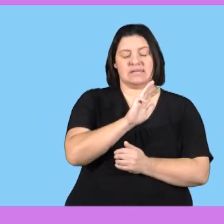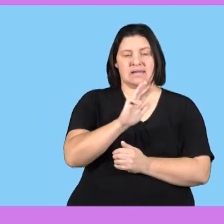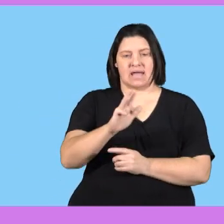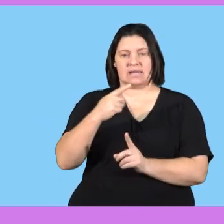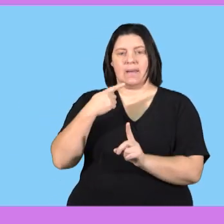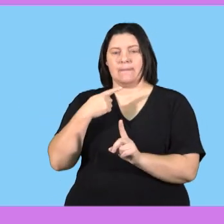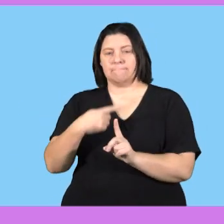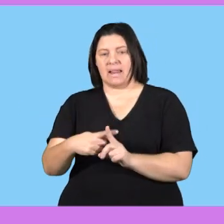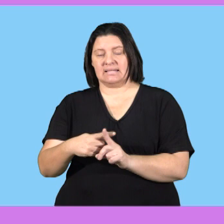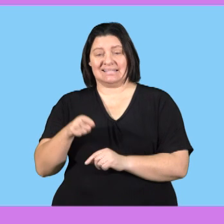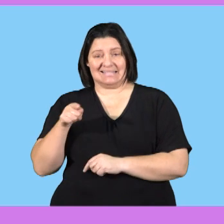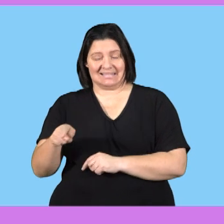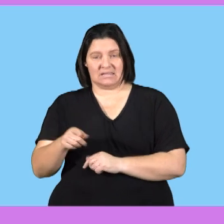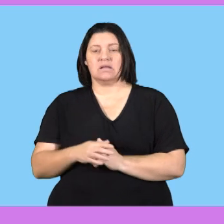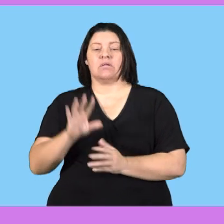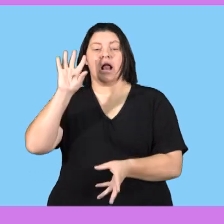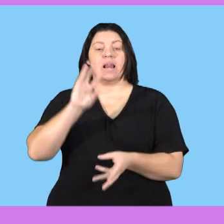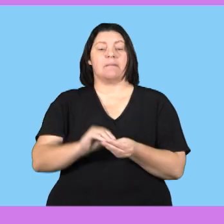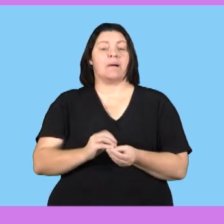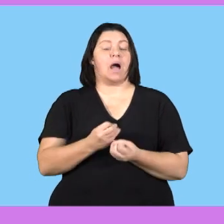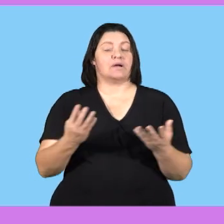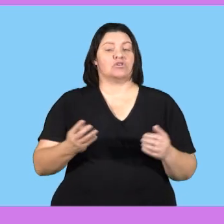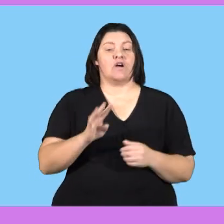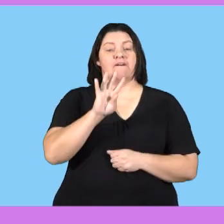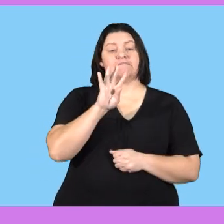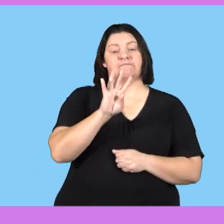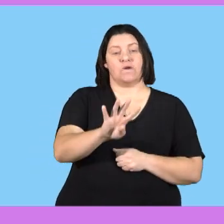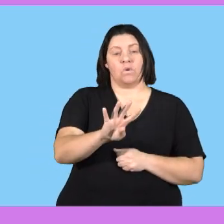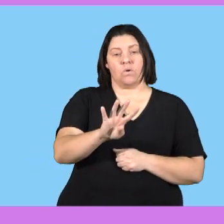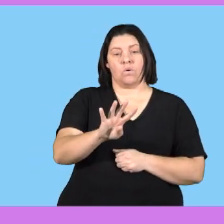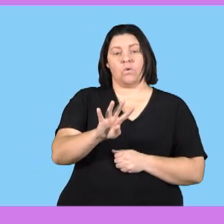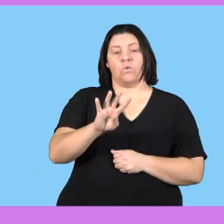399. So that gives me a total amount here of